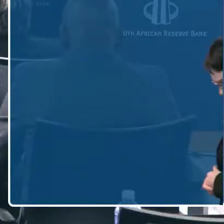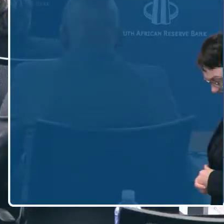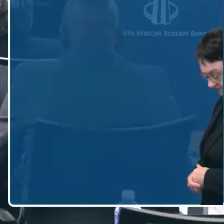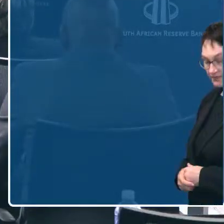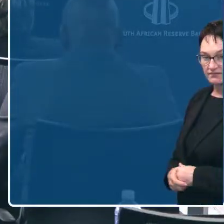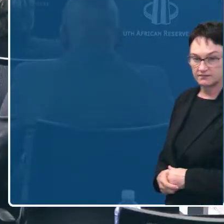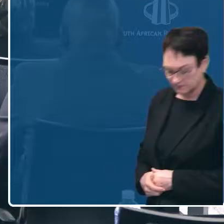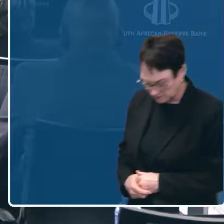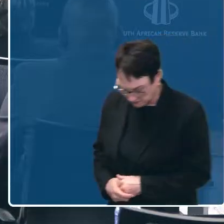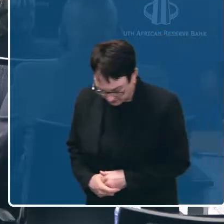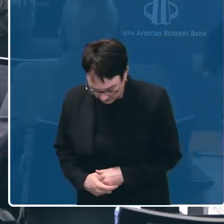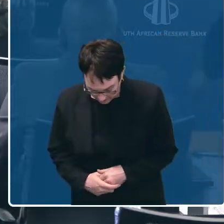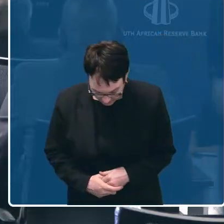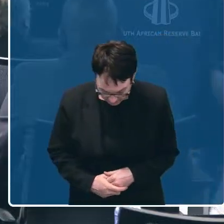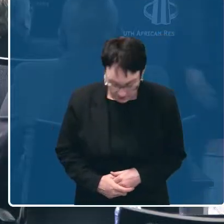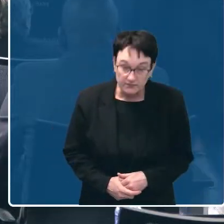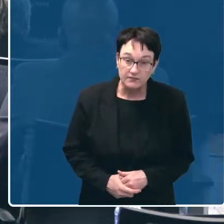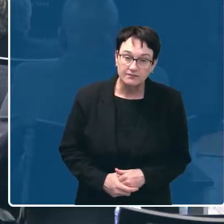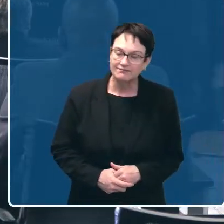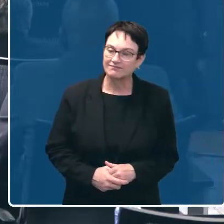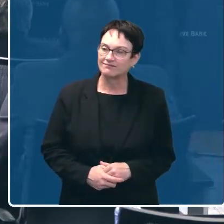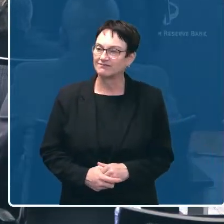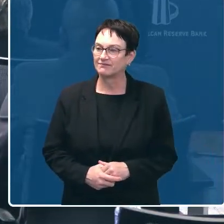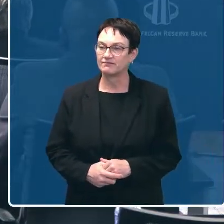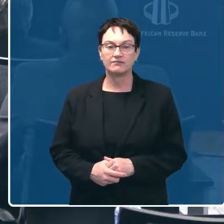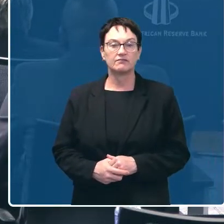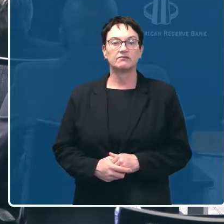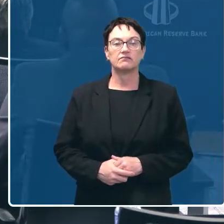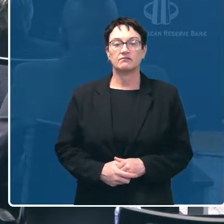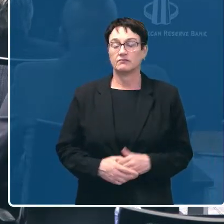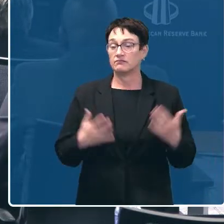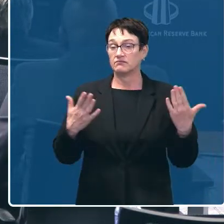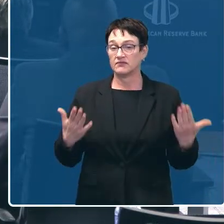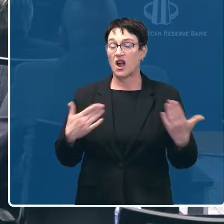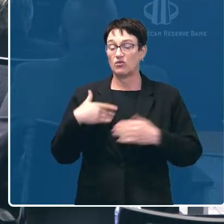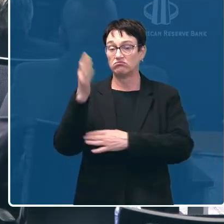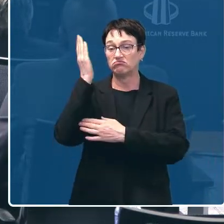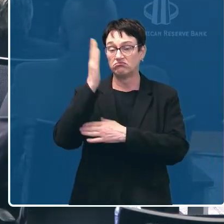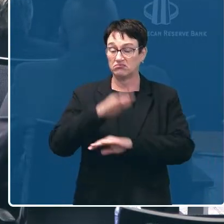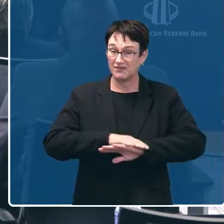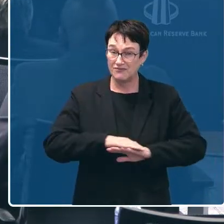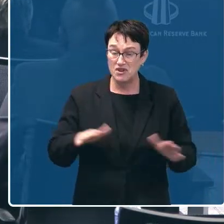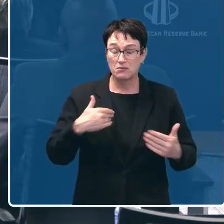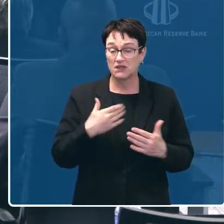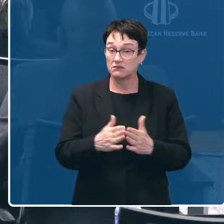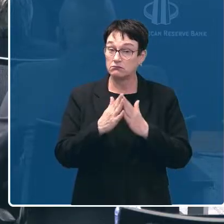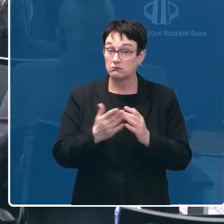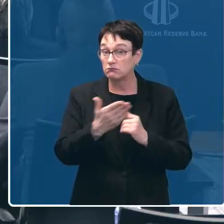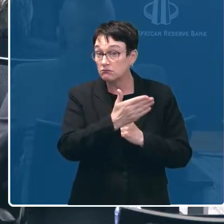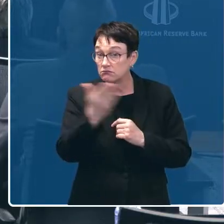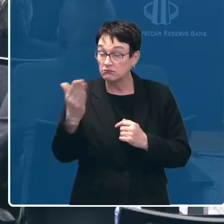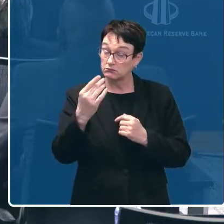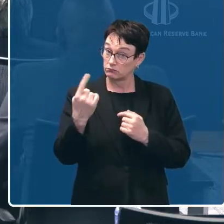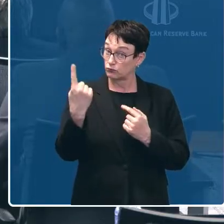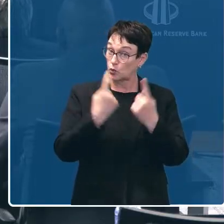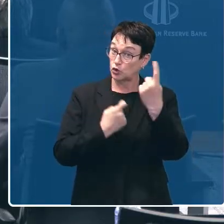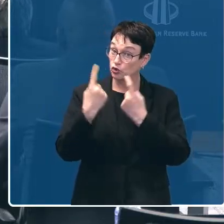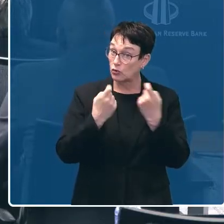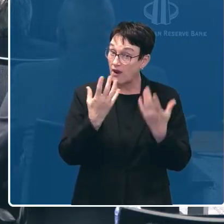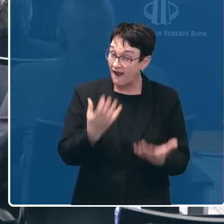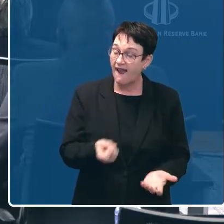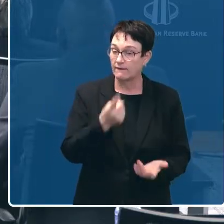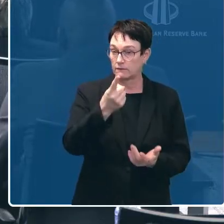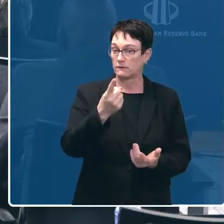to give you an opportunity to ask questions, to direct the questions to